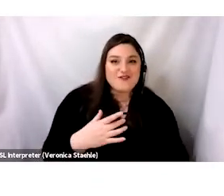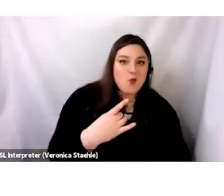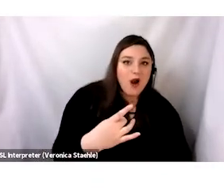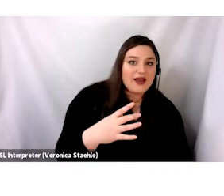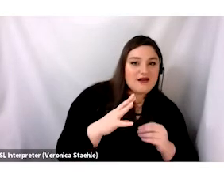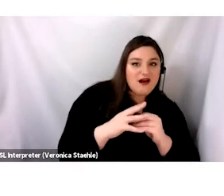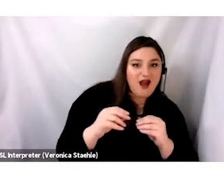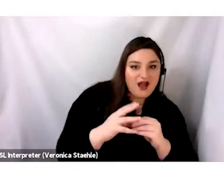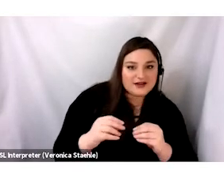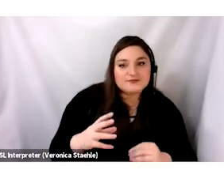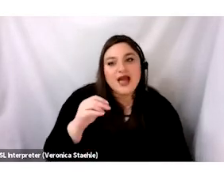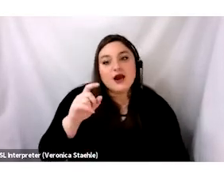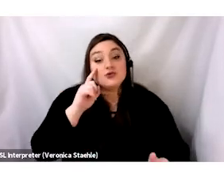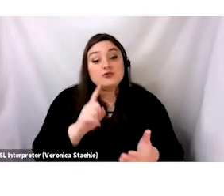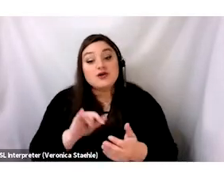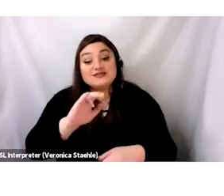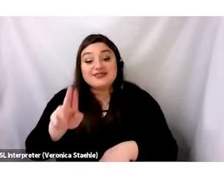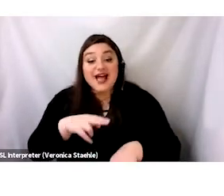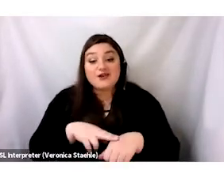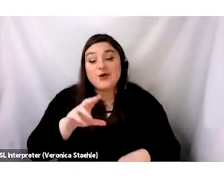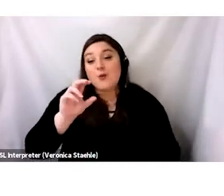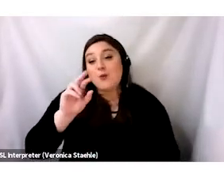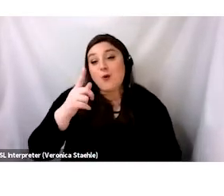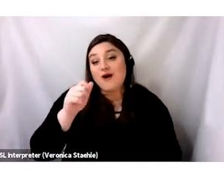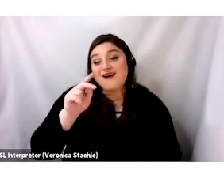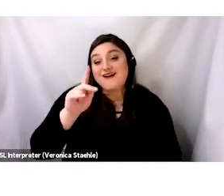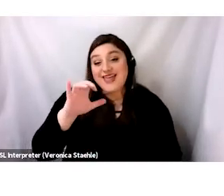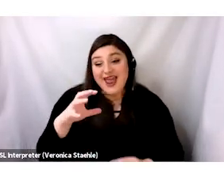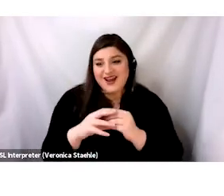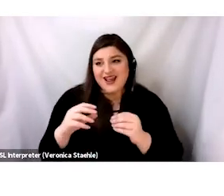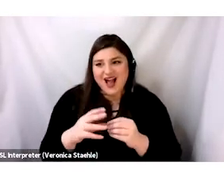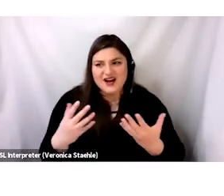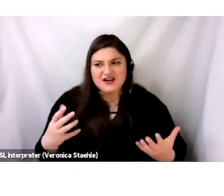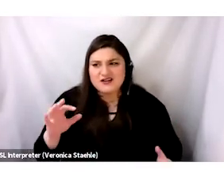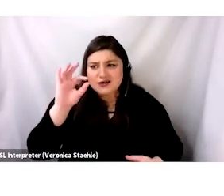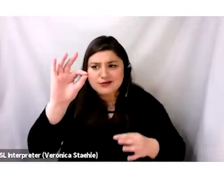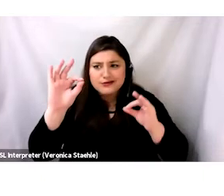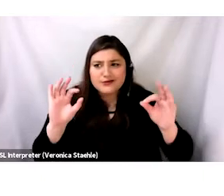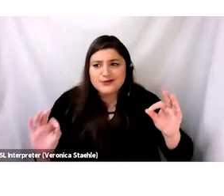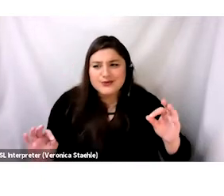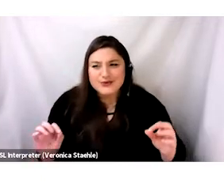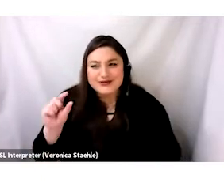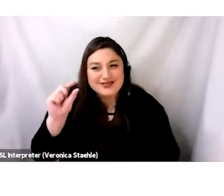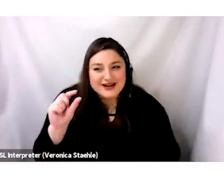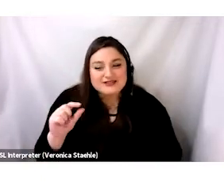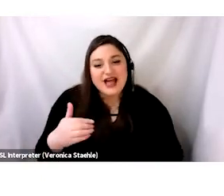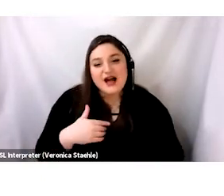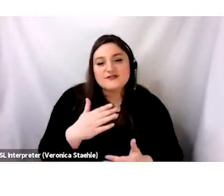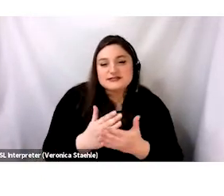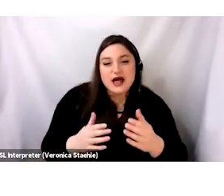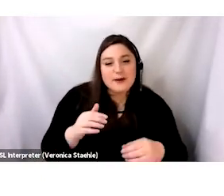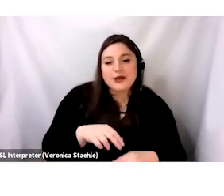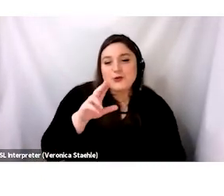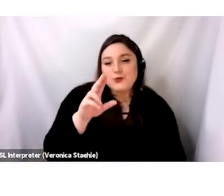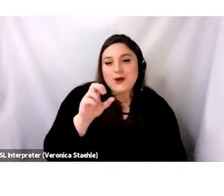ago. And the producers of organic cotton, again, a lot less producers of natural organic cotton. There's some in the US, but it's still a